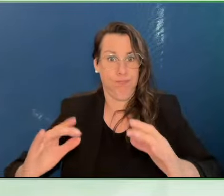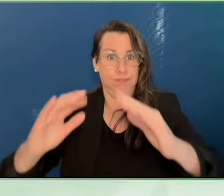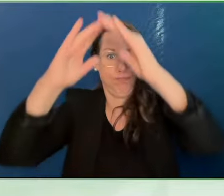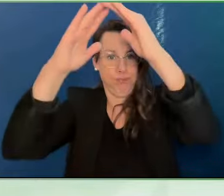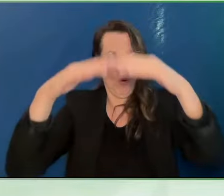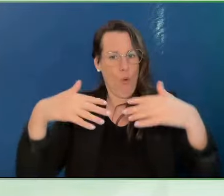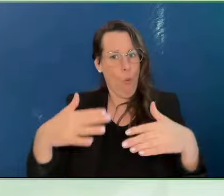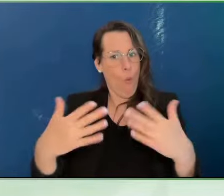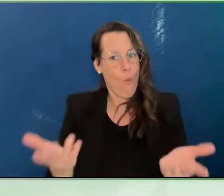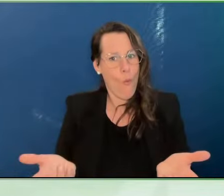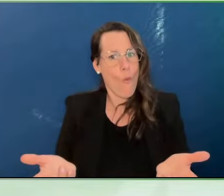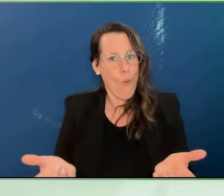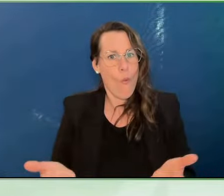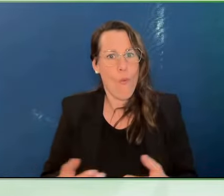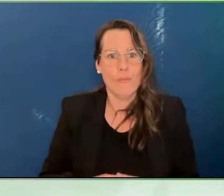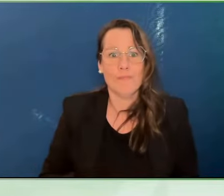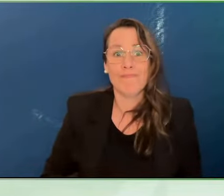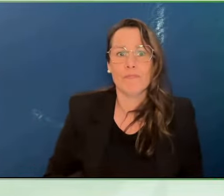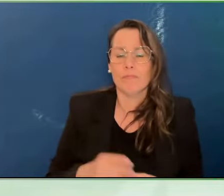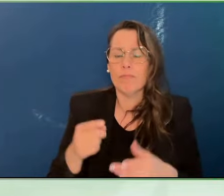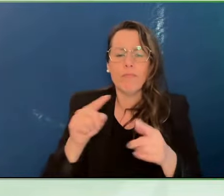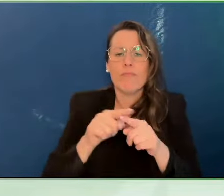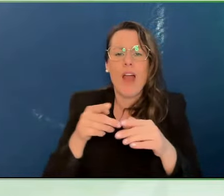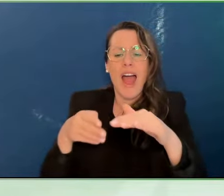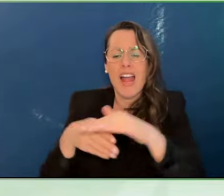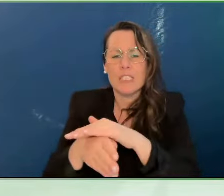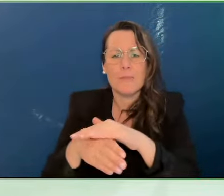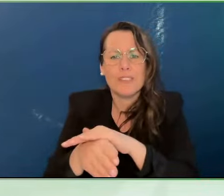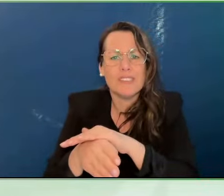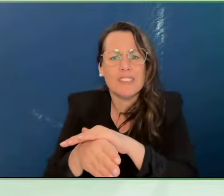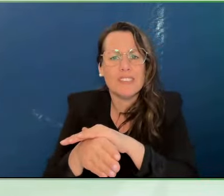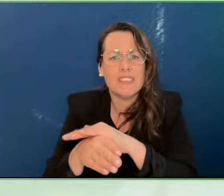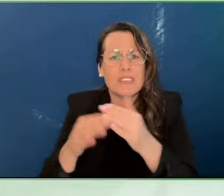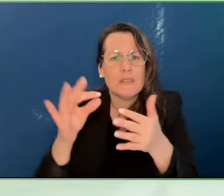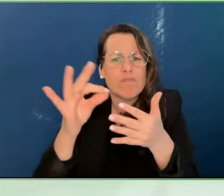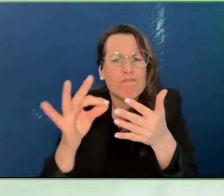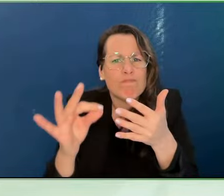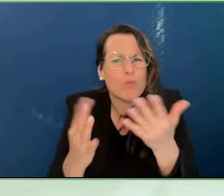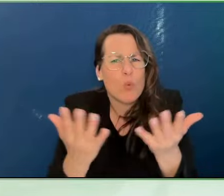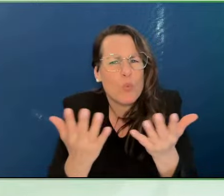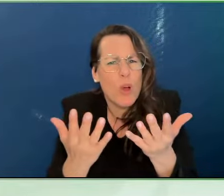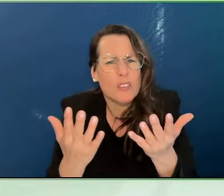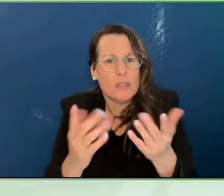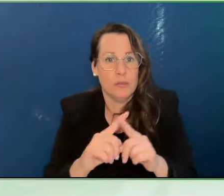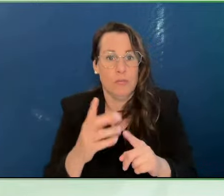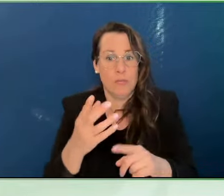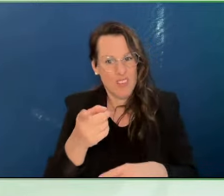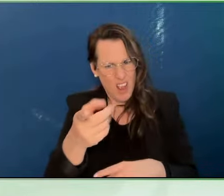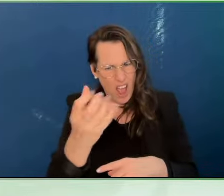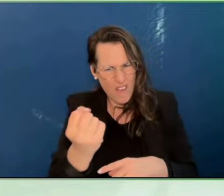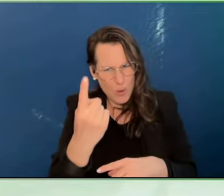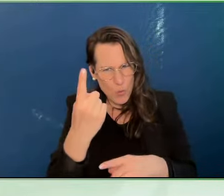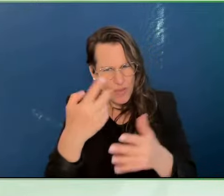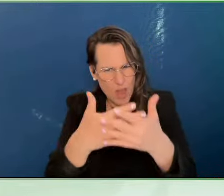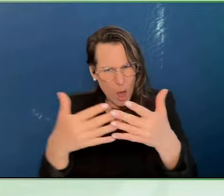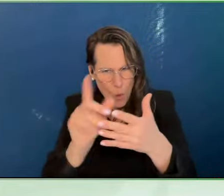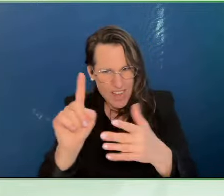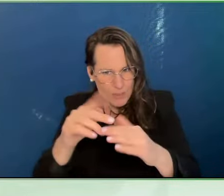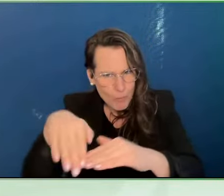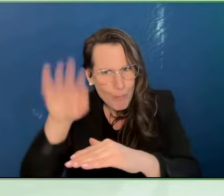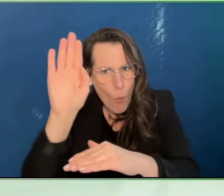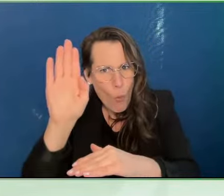had a situation where we had a speaker, I think from Senegal, and she was French speaking. So we said, hey, we'll get a sign